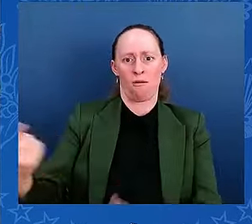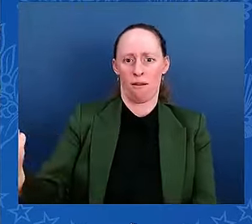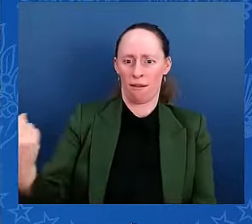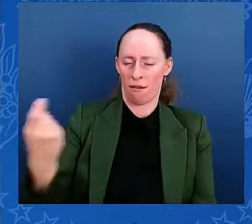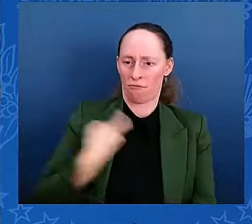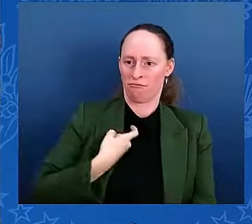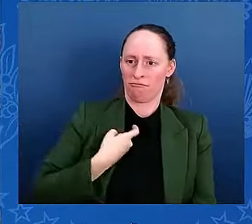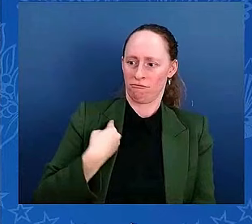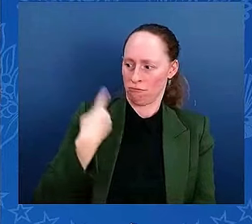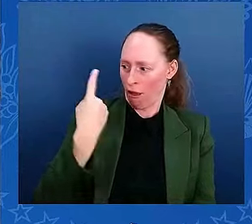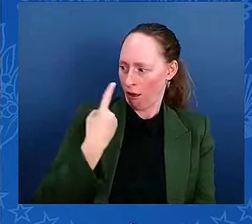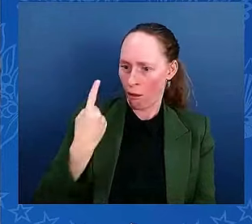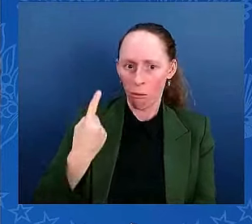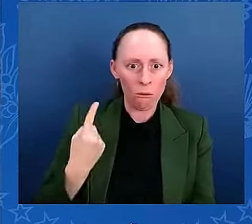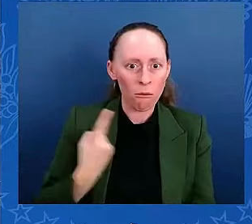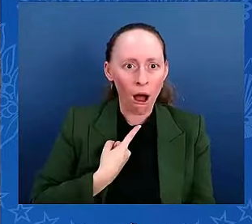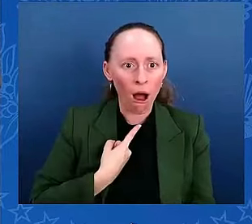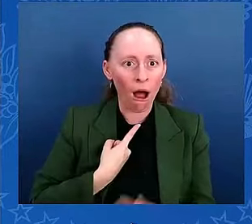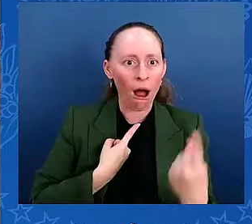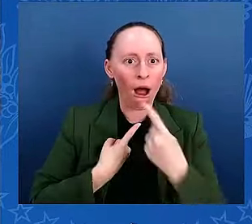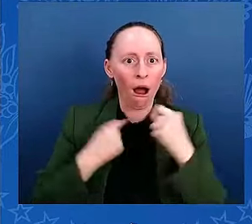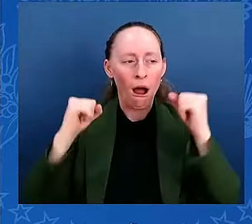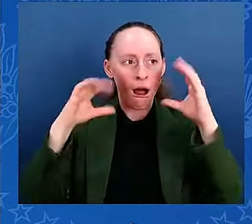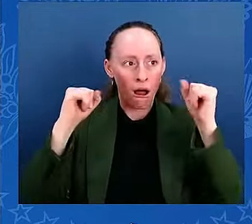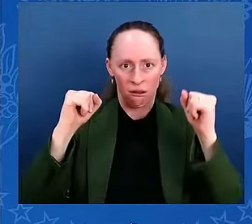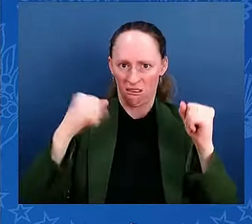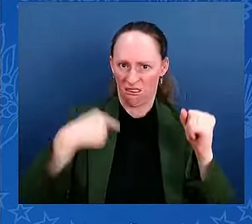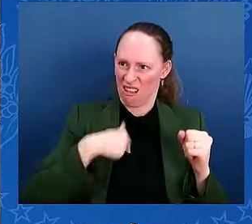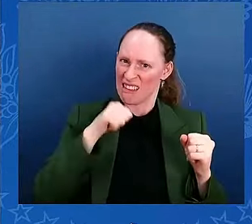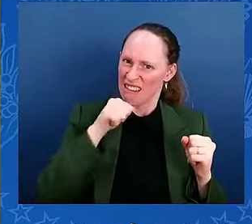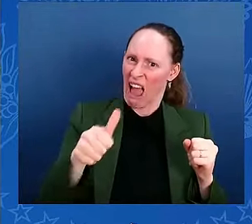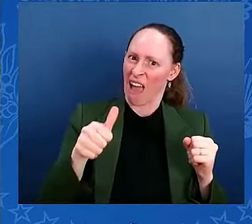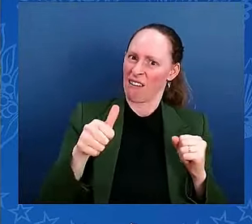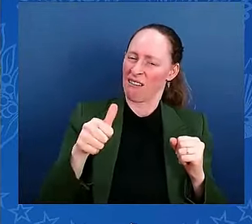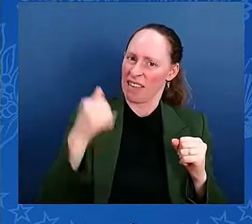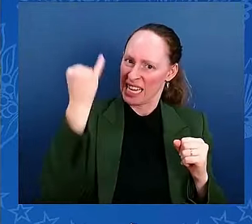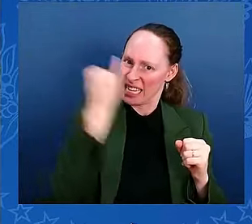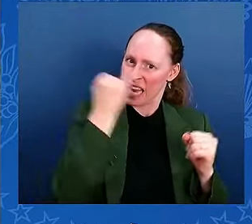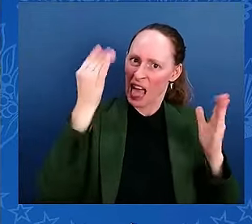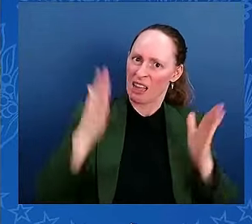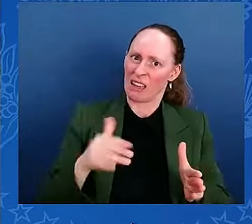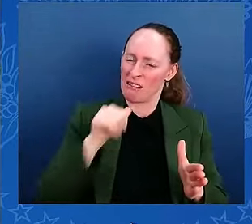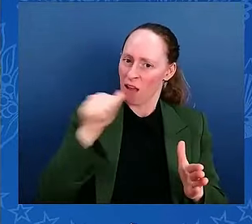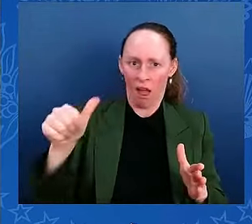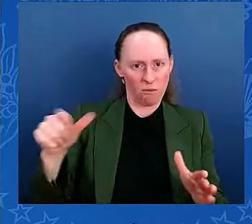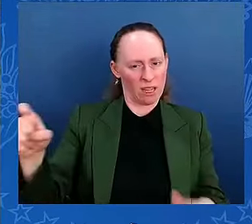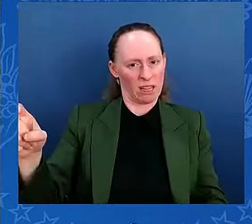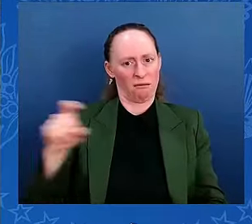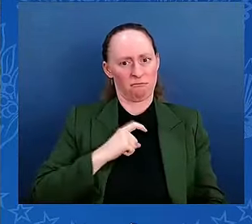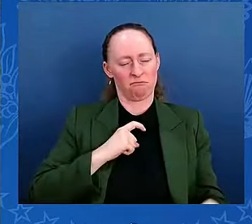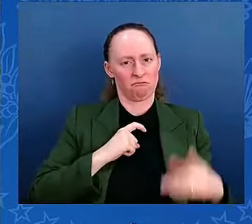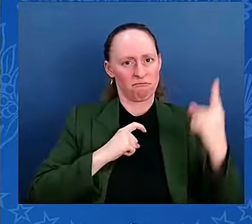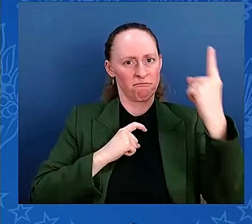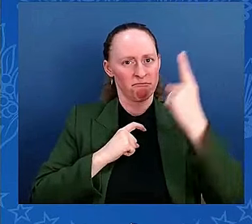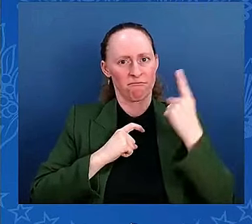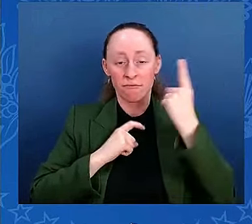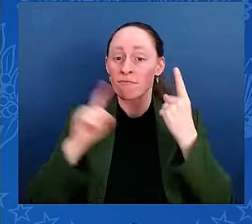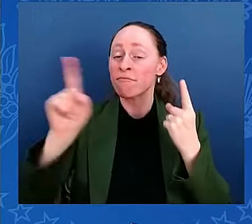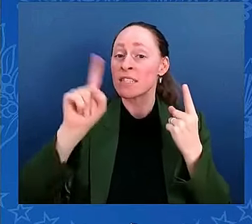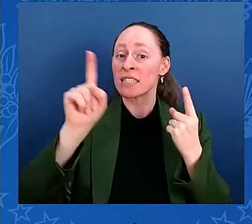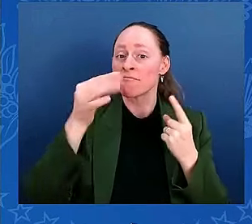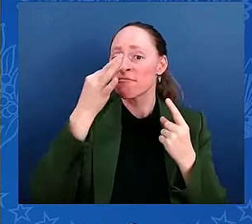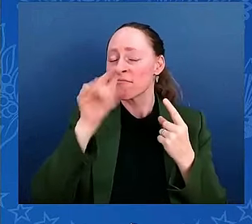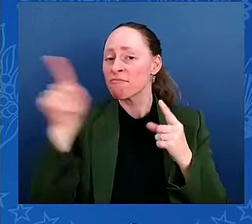It was a large crowd when I received that award. It was down by the train station. And I said, I moved from an Irish Catholic neighborhood in Scranton